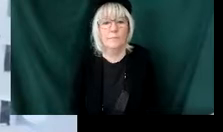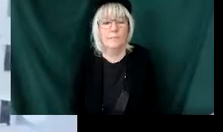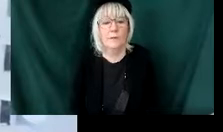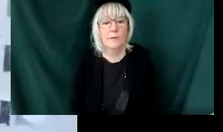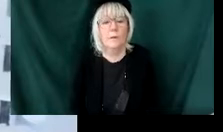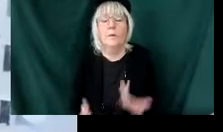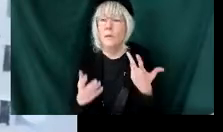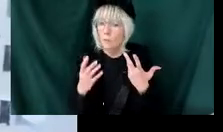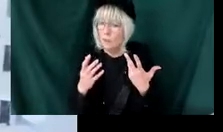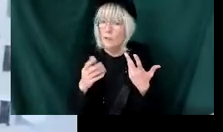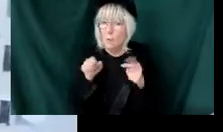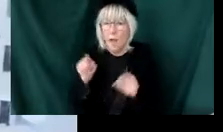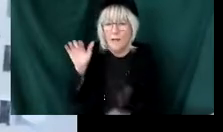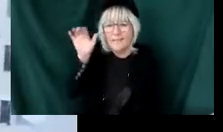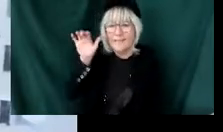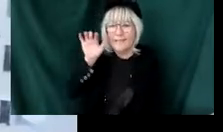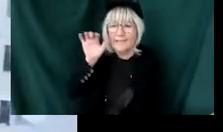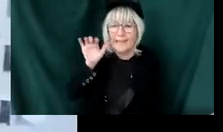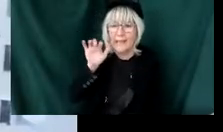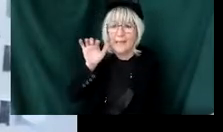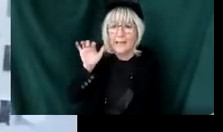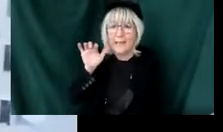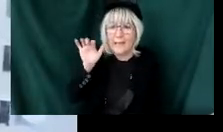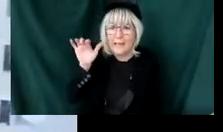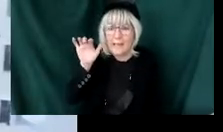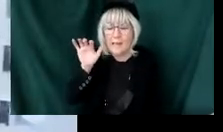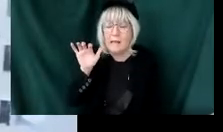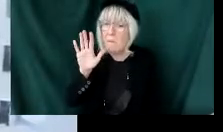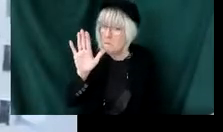when we are knitting, we want to make sure